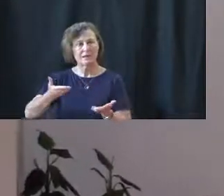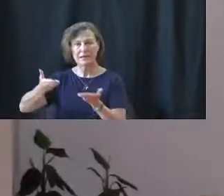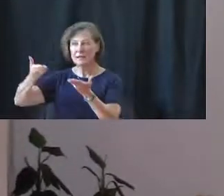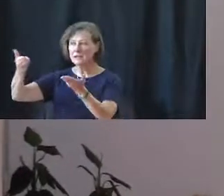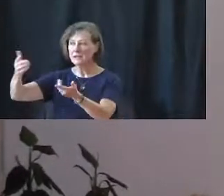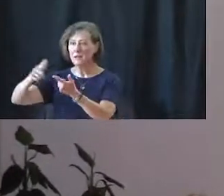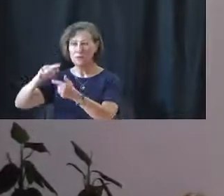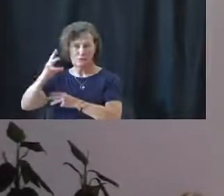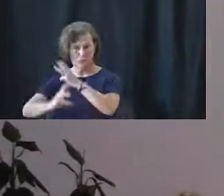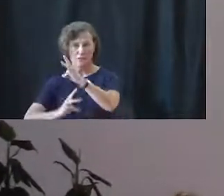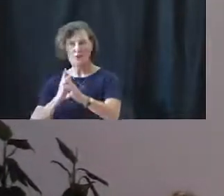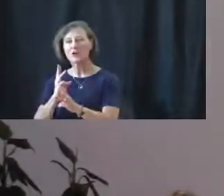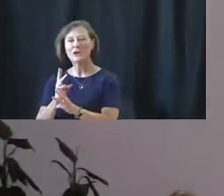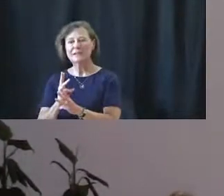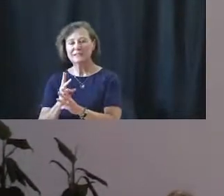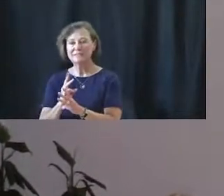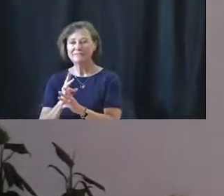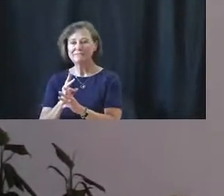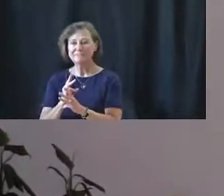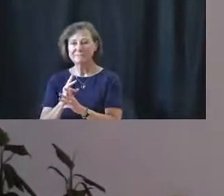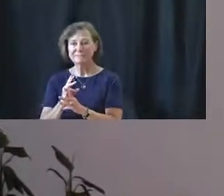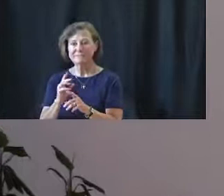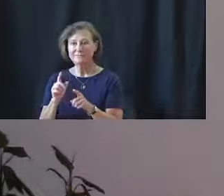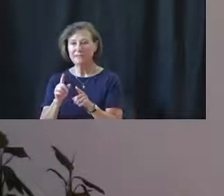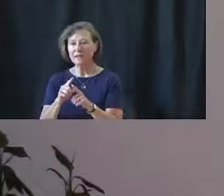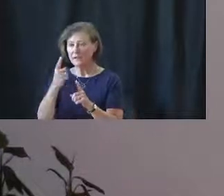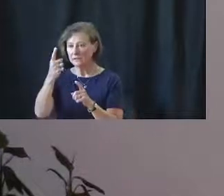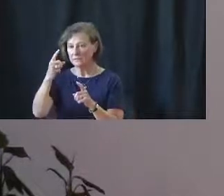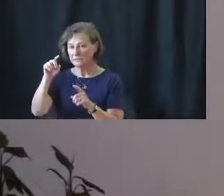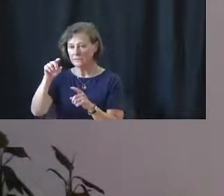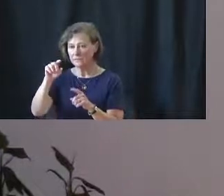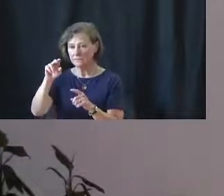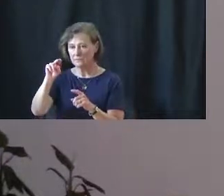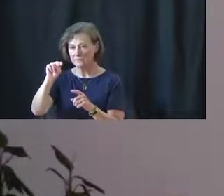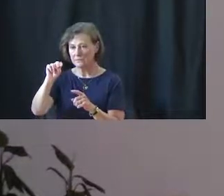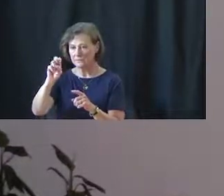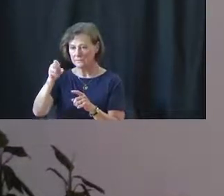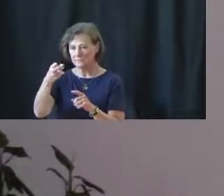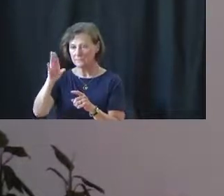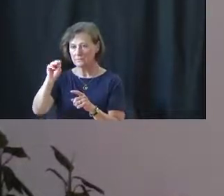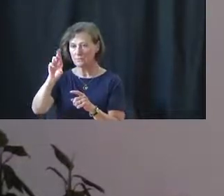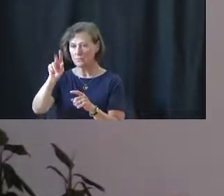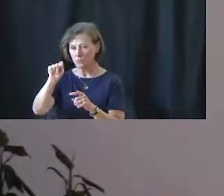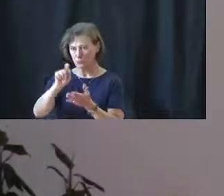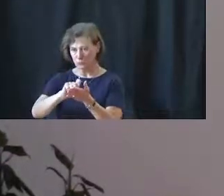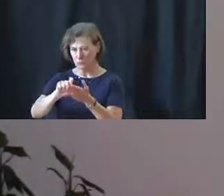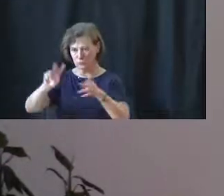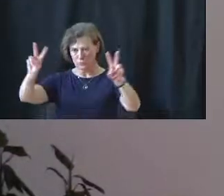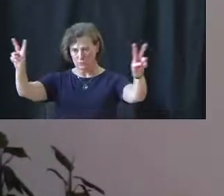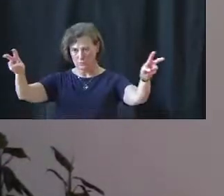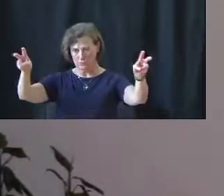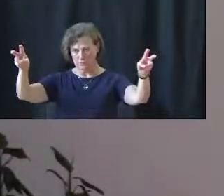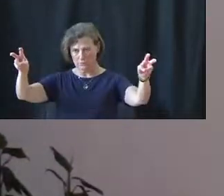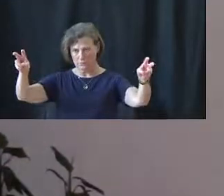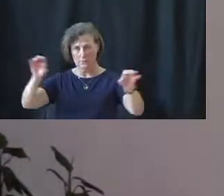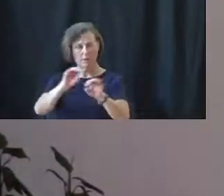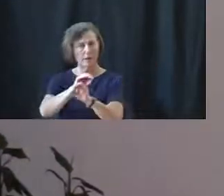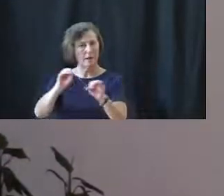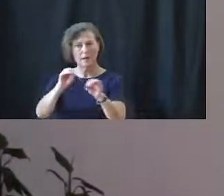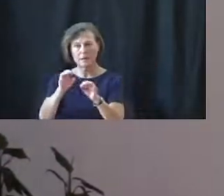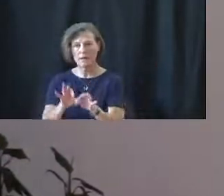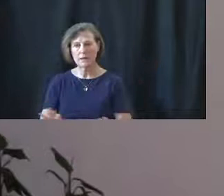world. As the theologian Reinhold Niebuhr wrote, "Nothing worth doing